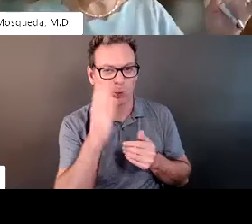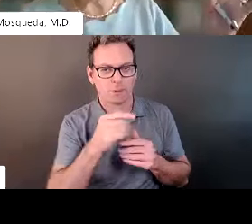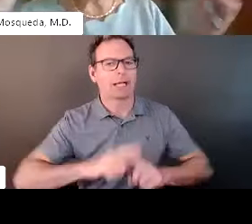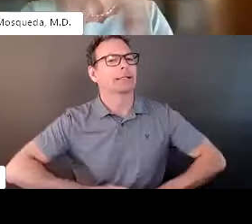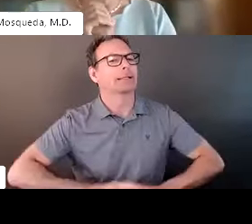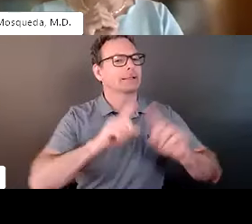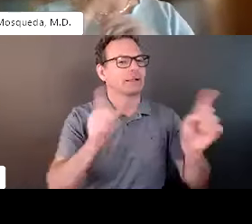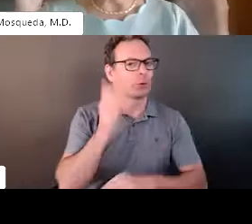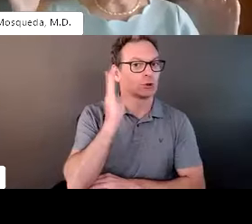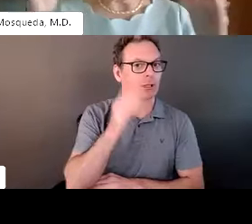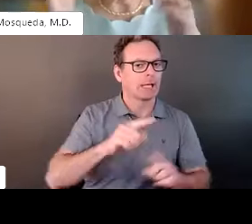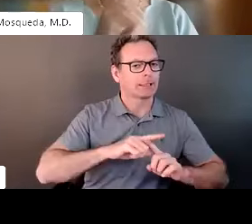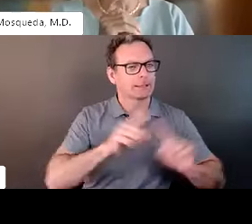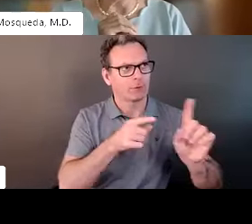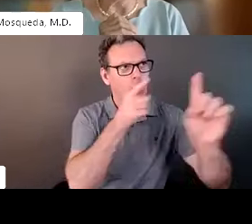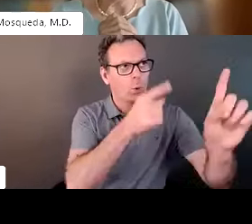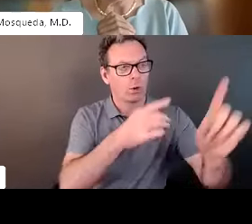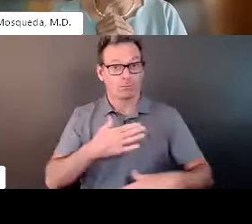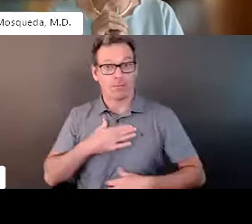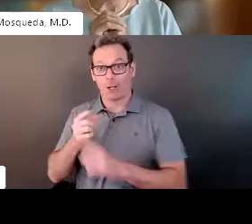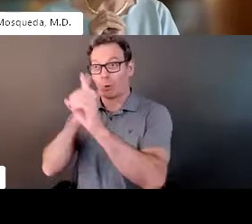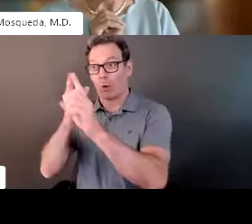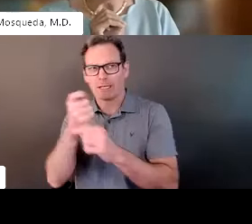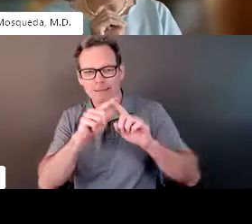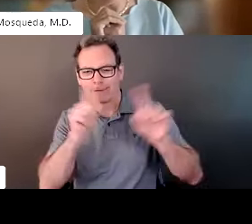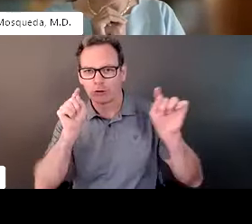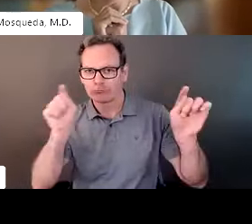Different AIM. We all can have different aims, and that's okay.